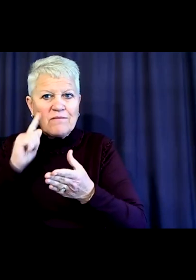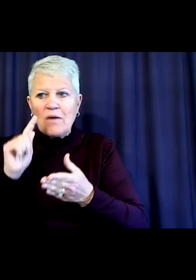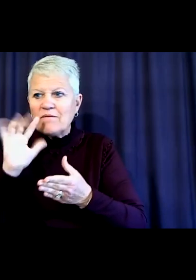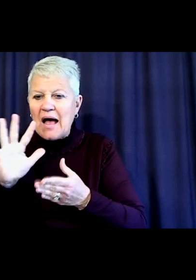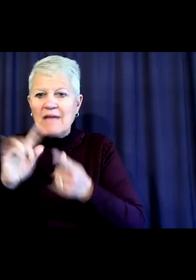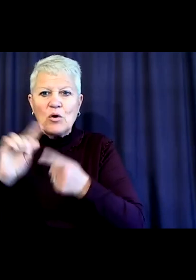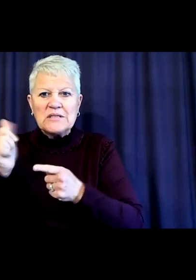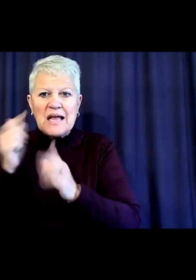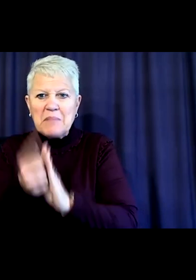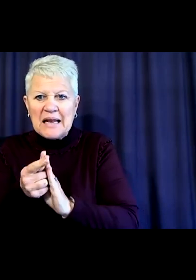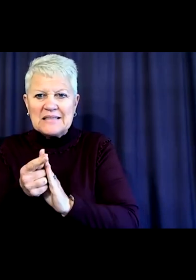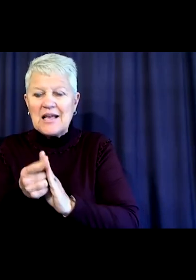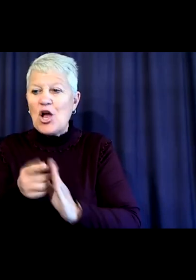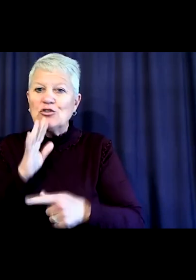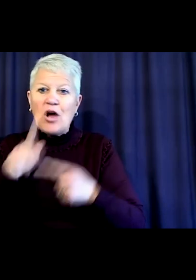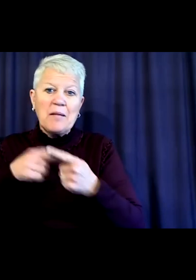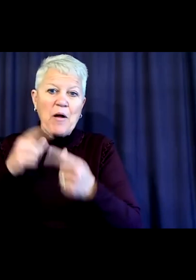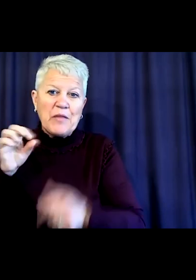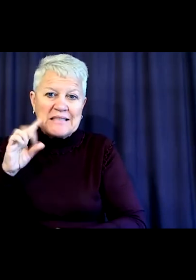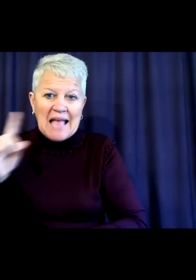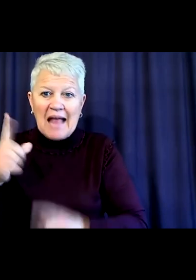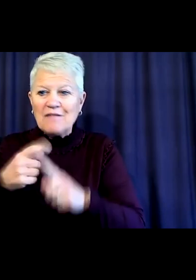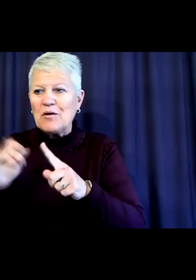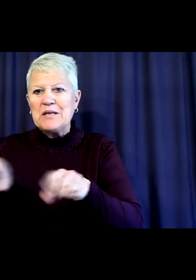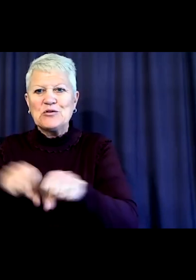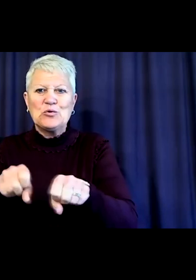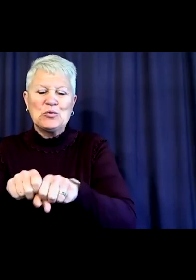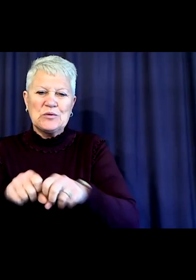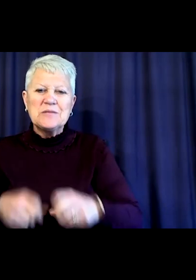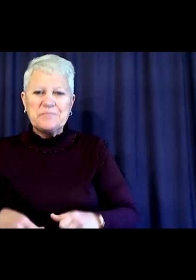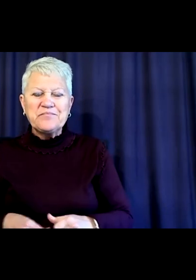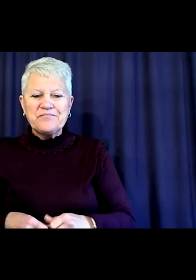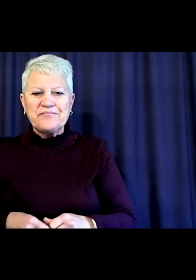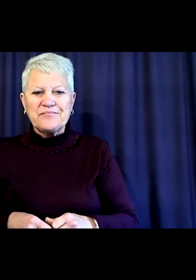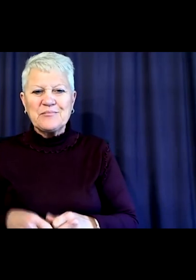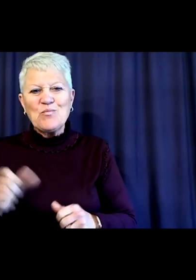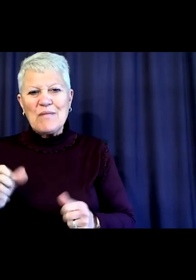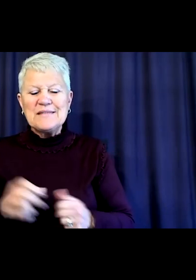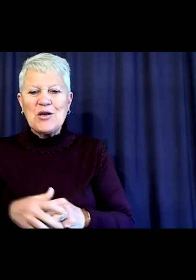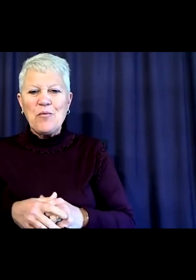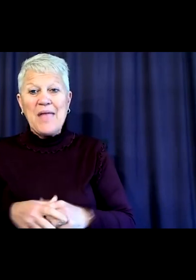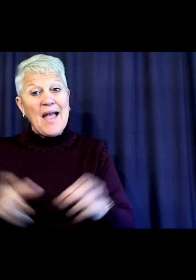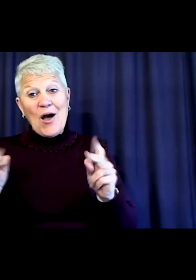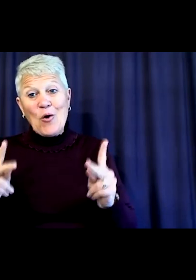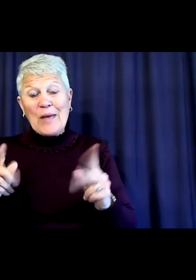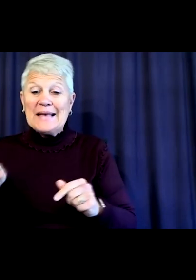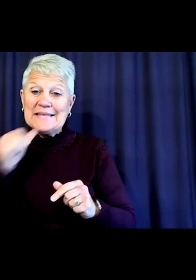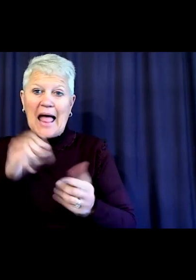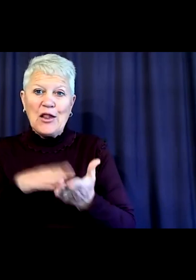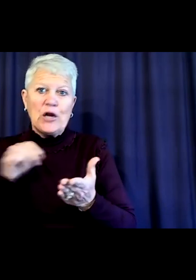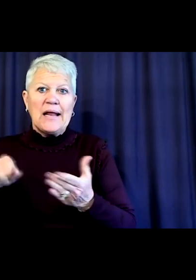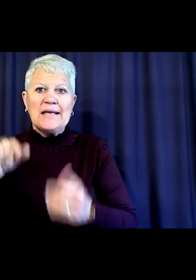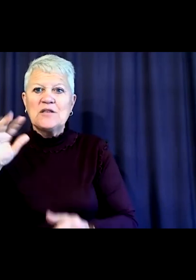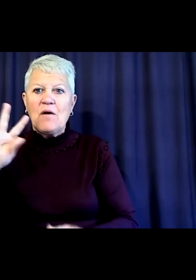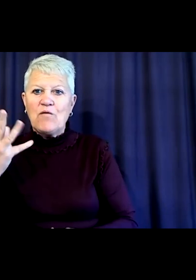minutes and talk about the sand that came off of his shoes. So okay, he's not learning, he's in grade 4